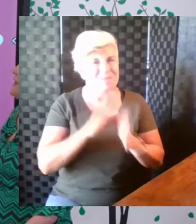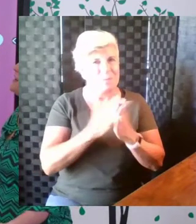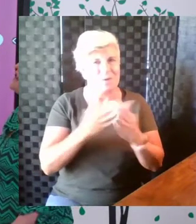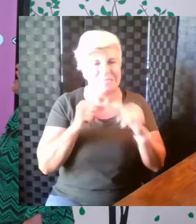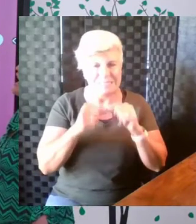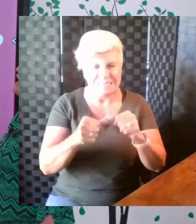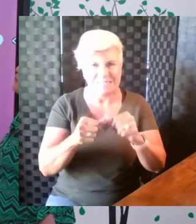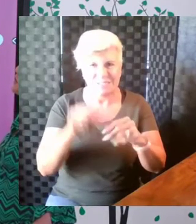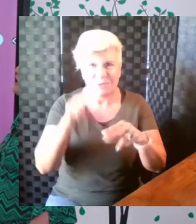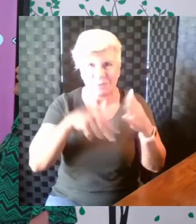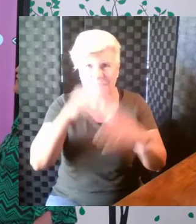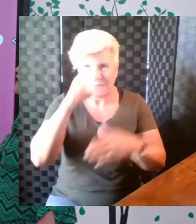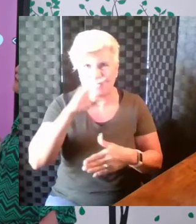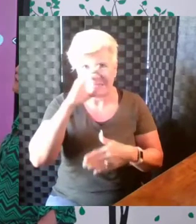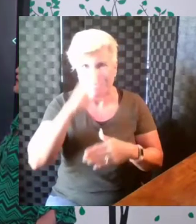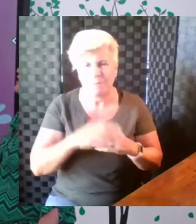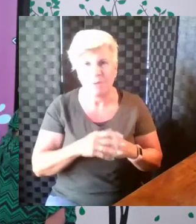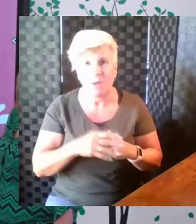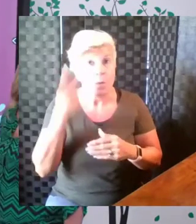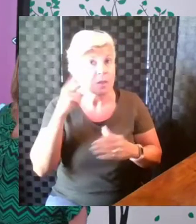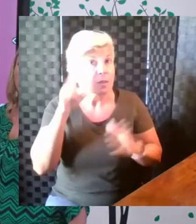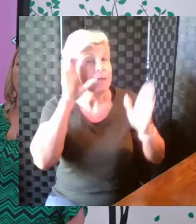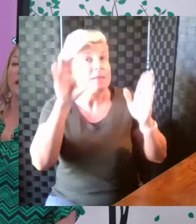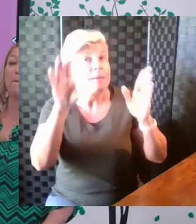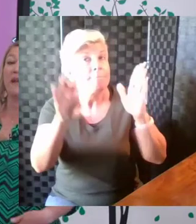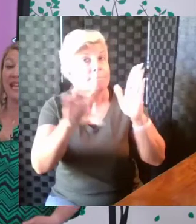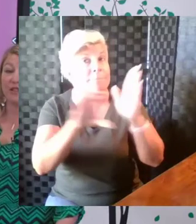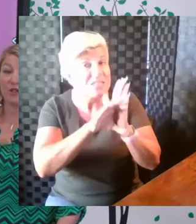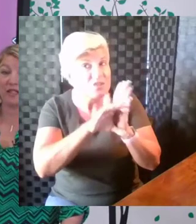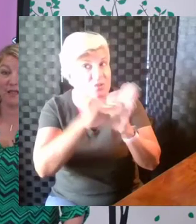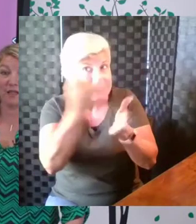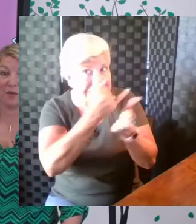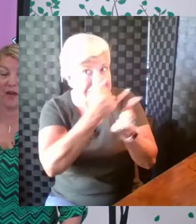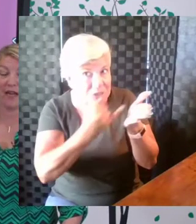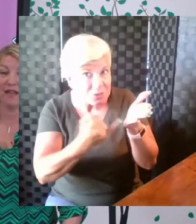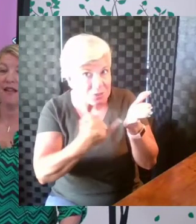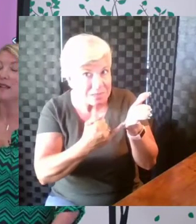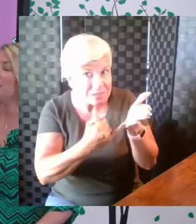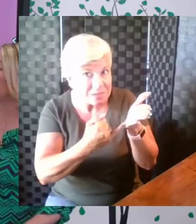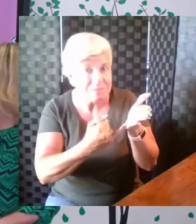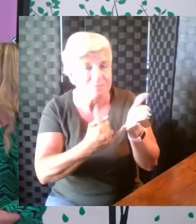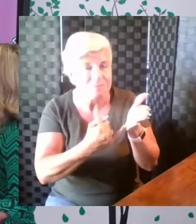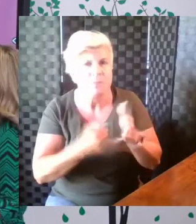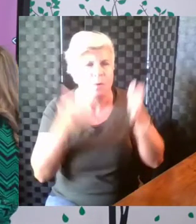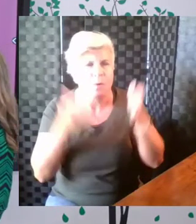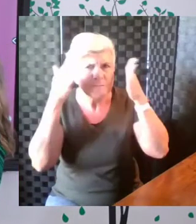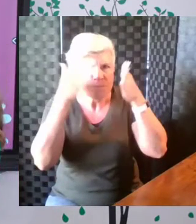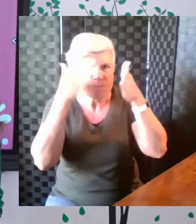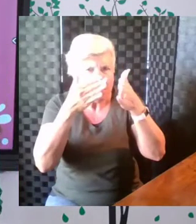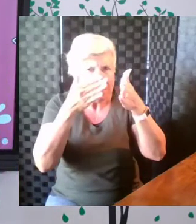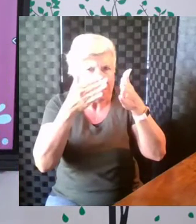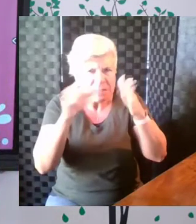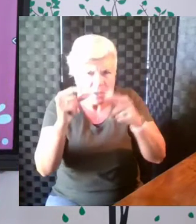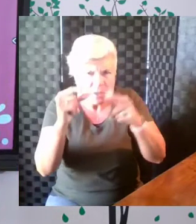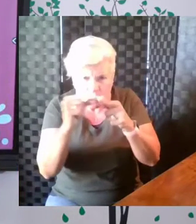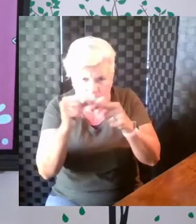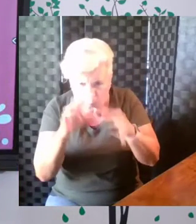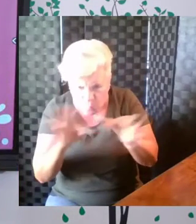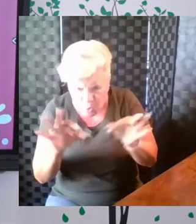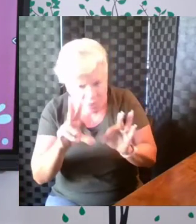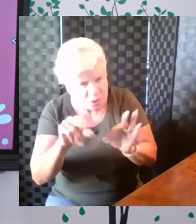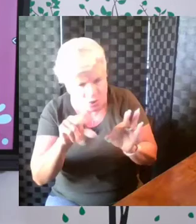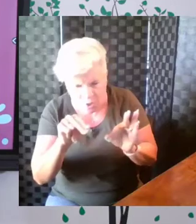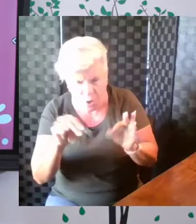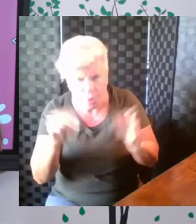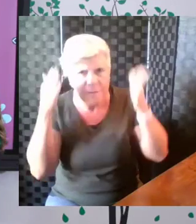on about it. And we're looking at the illustrations or the pictures in the story. So I'm not really looking at the words down here.